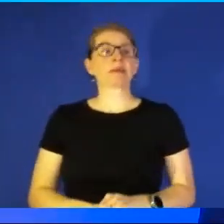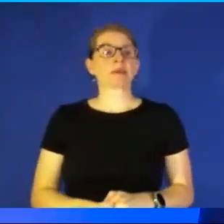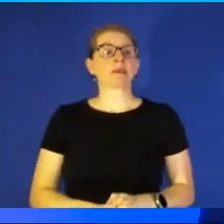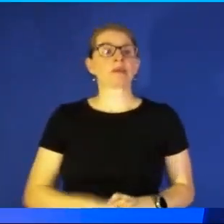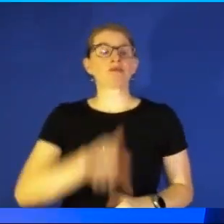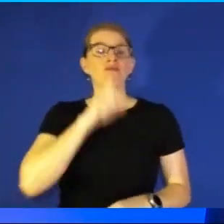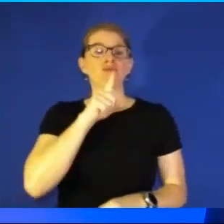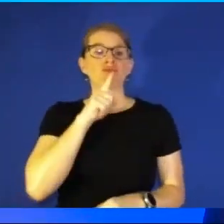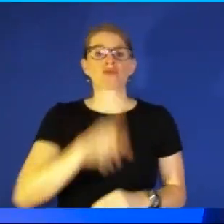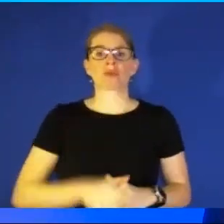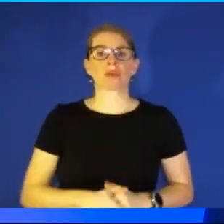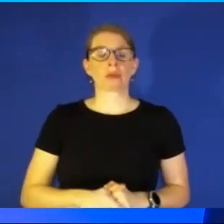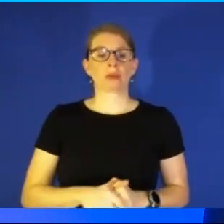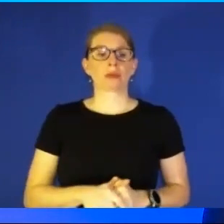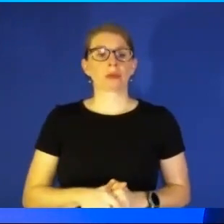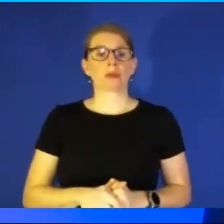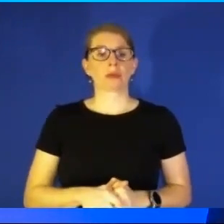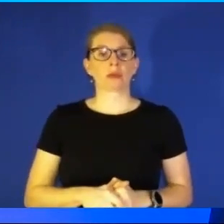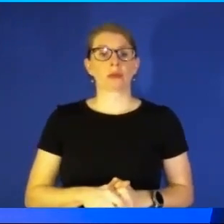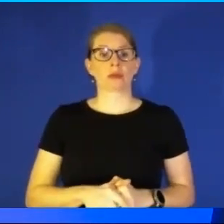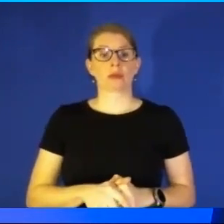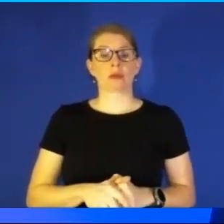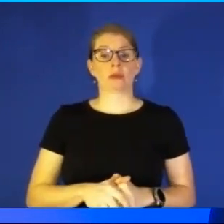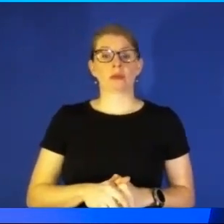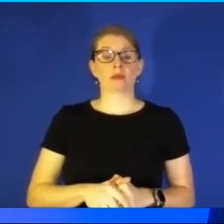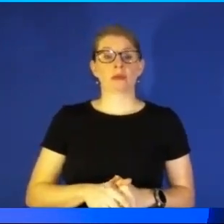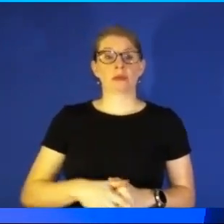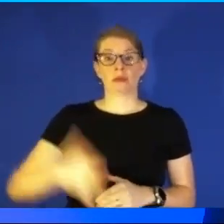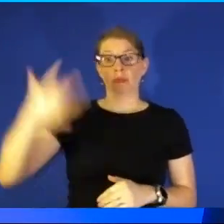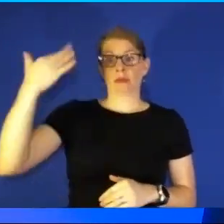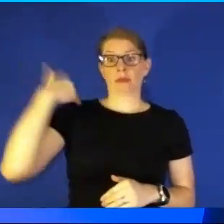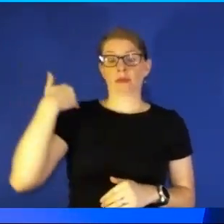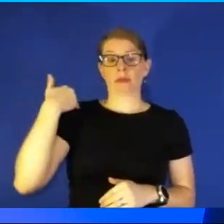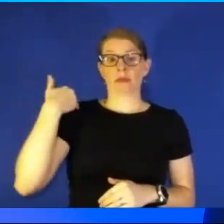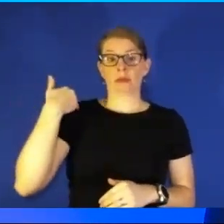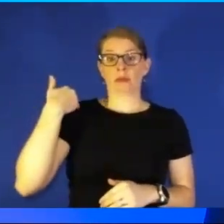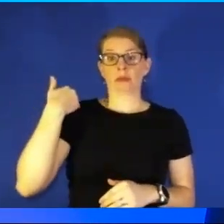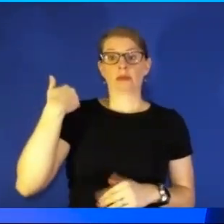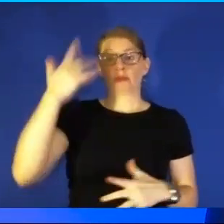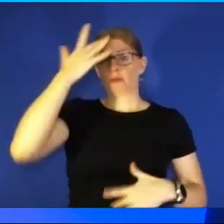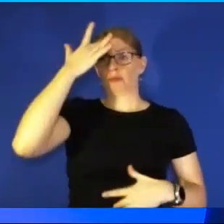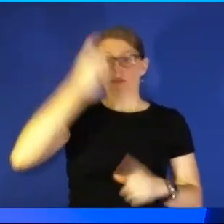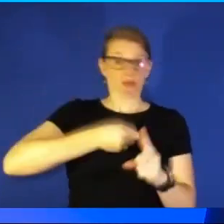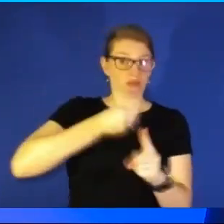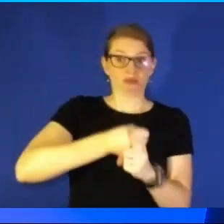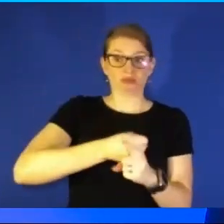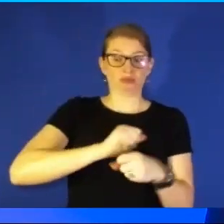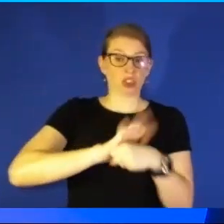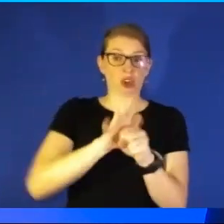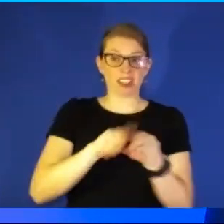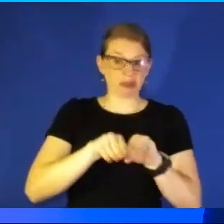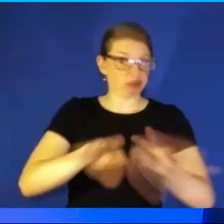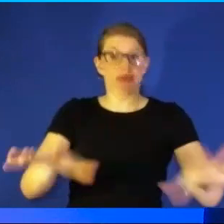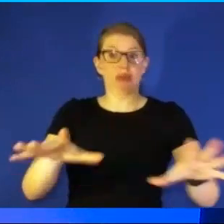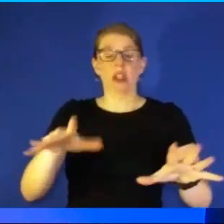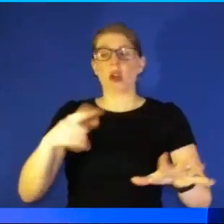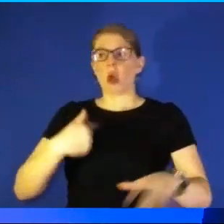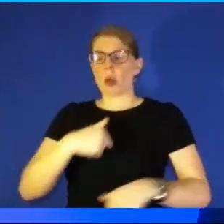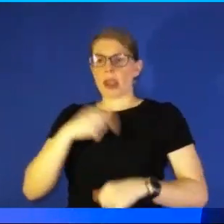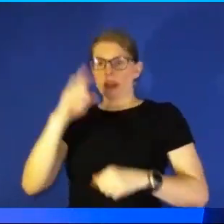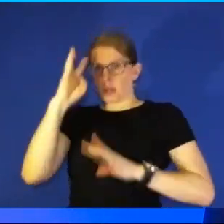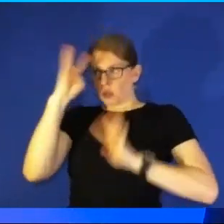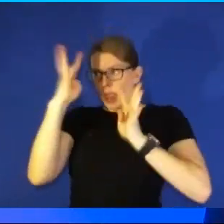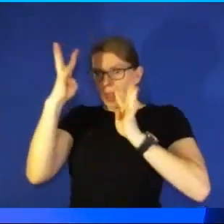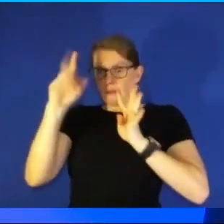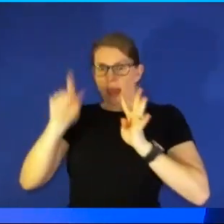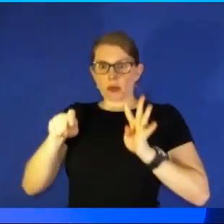at the beginning of the pandemic, we knew very quickly we had to be creative. Part of being a social worker here at the health system and all